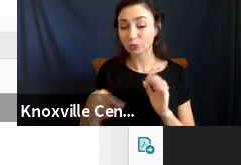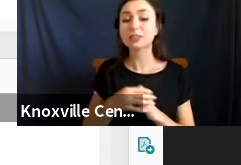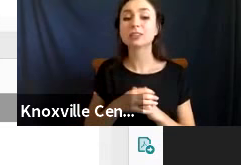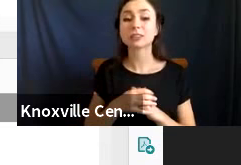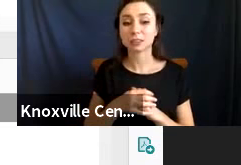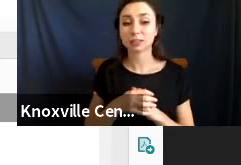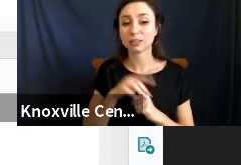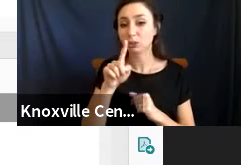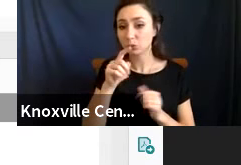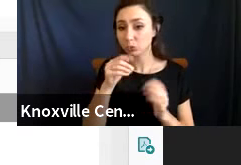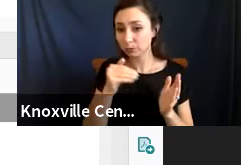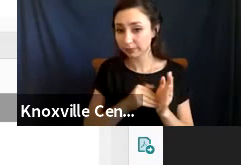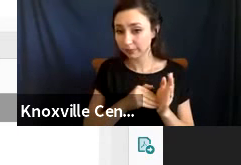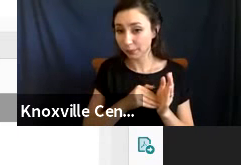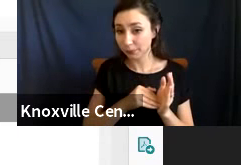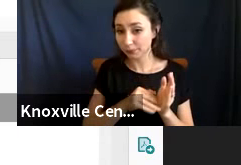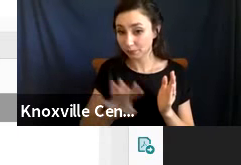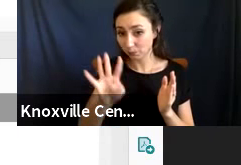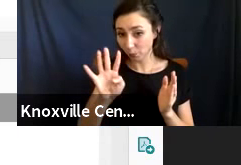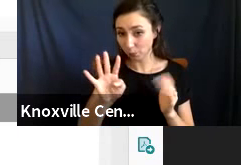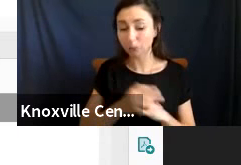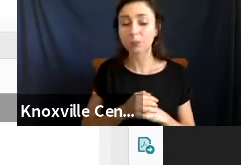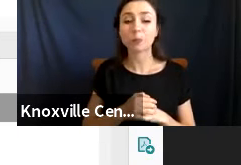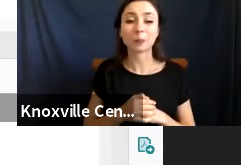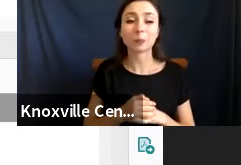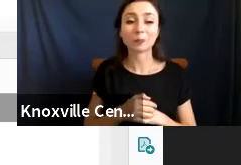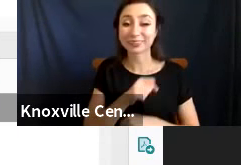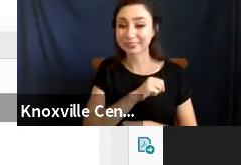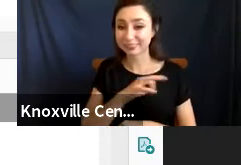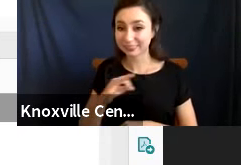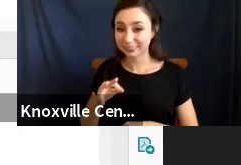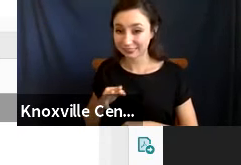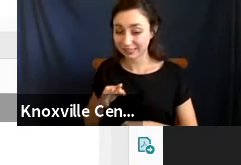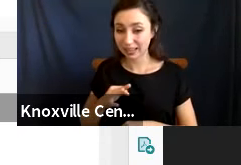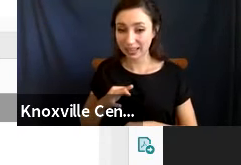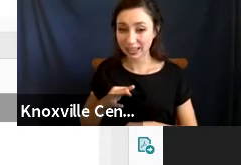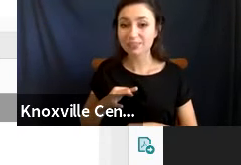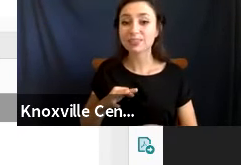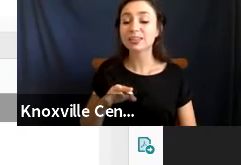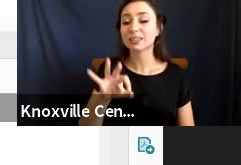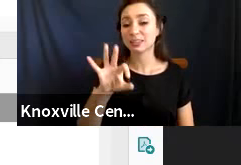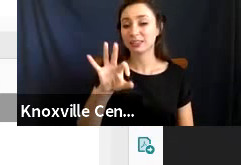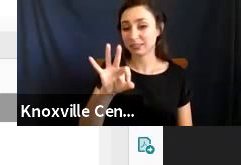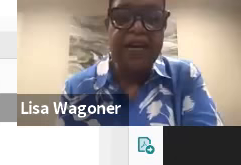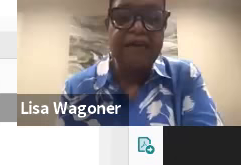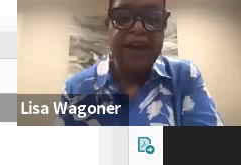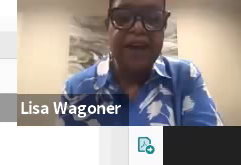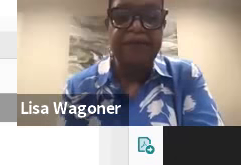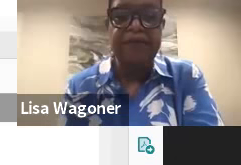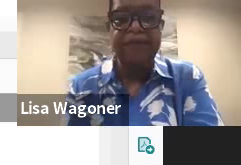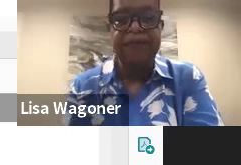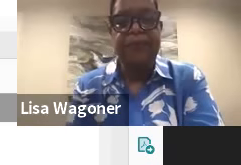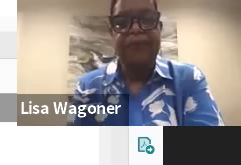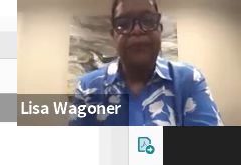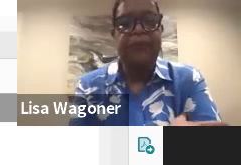is 1,004. For staff is 91, which totals